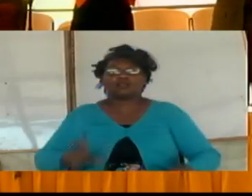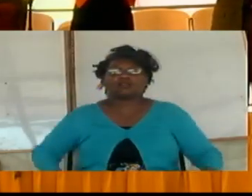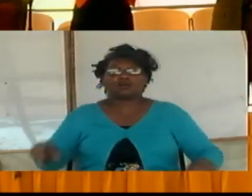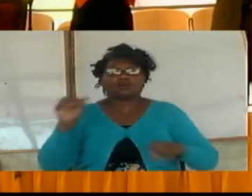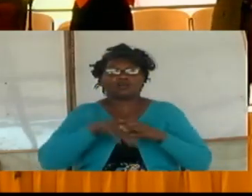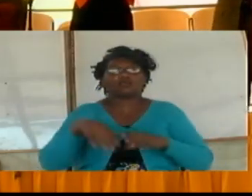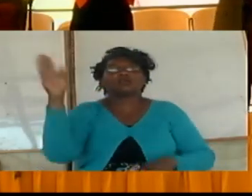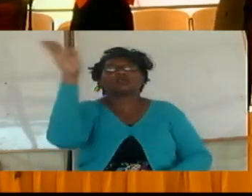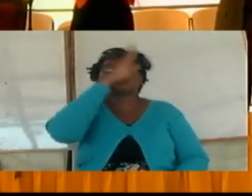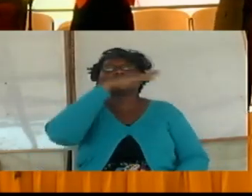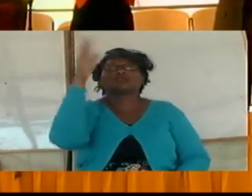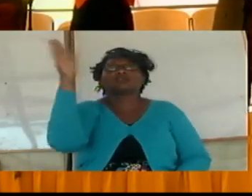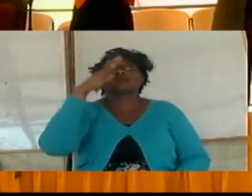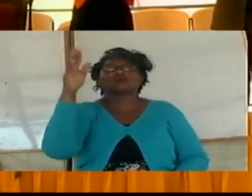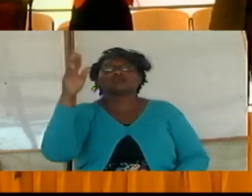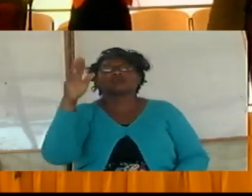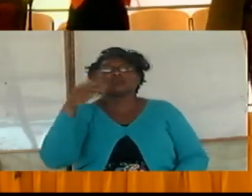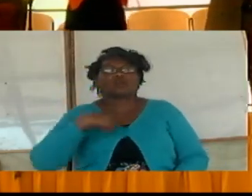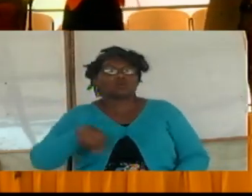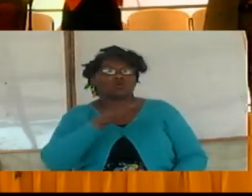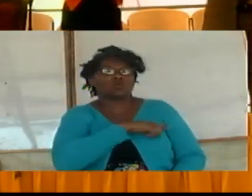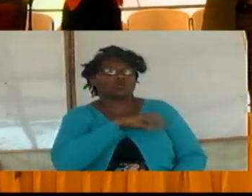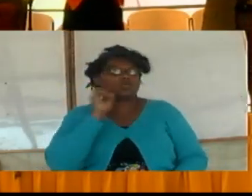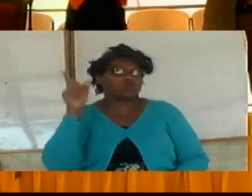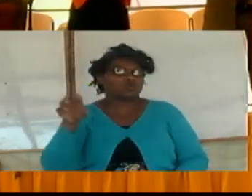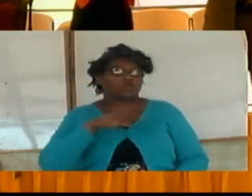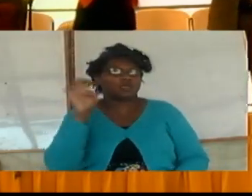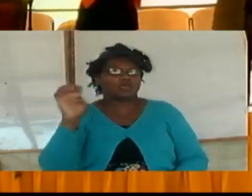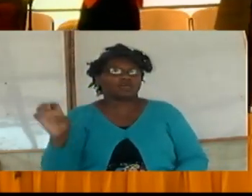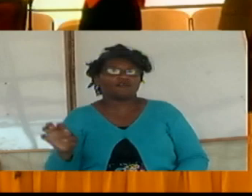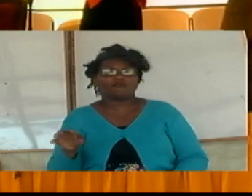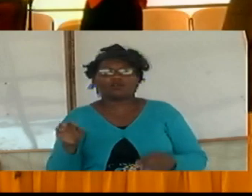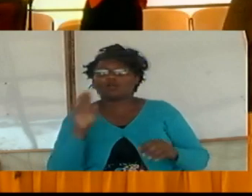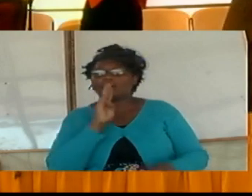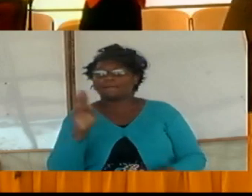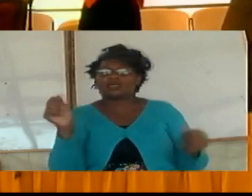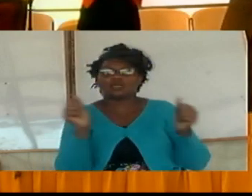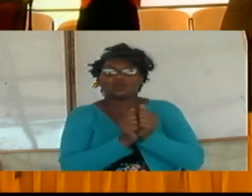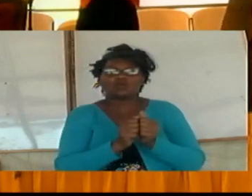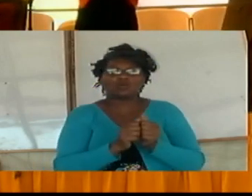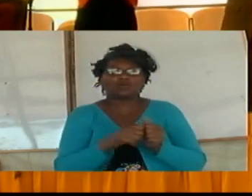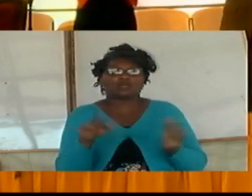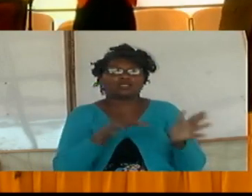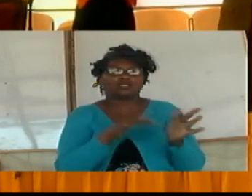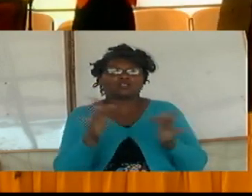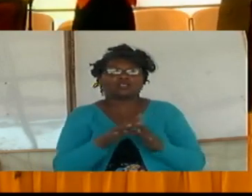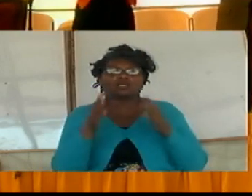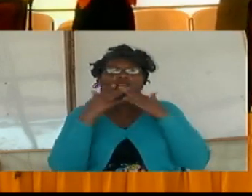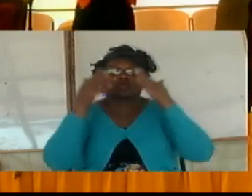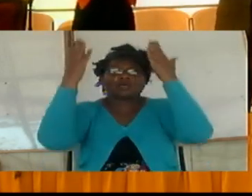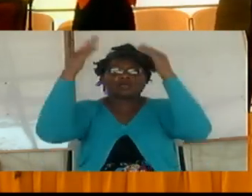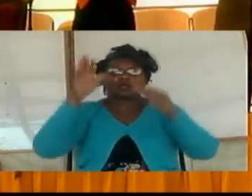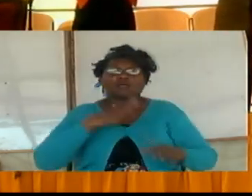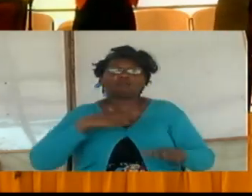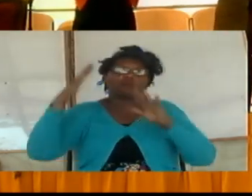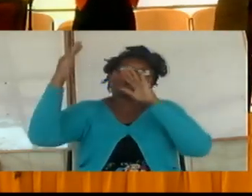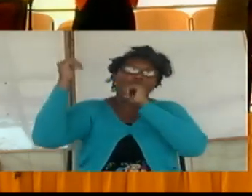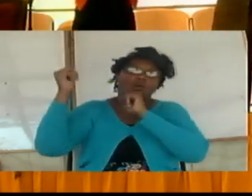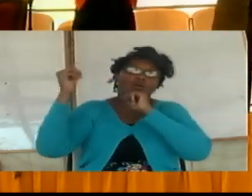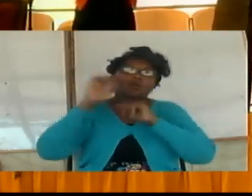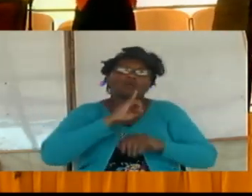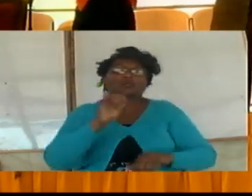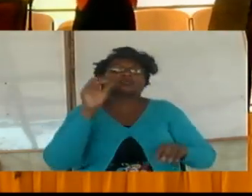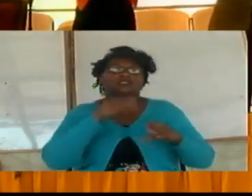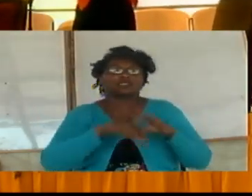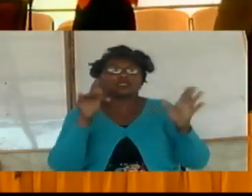so shall we ever be with the Lord. Amen. I thank God that my hope is in Jesus Christ, the God of